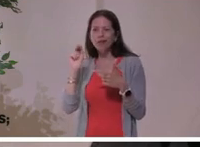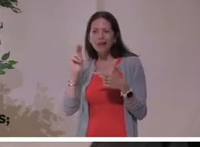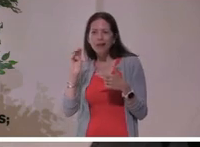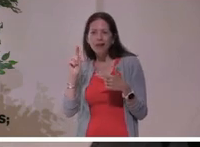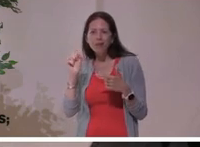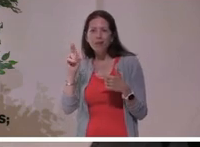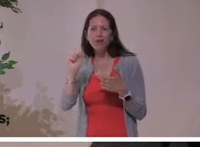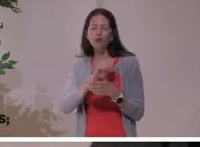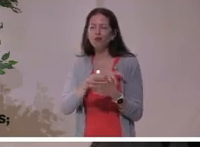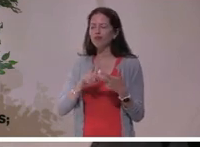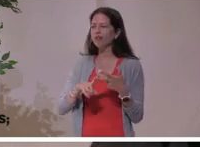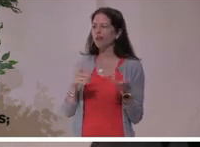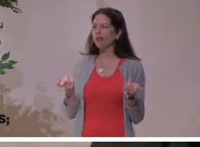finding